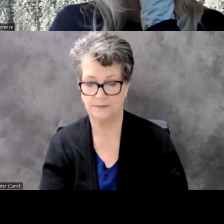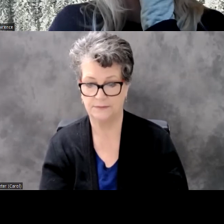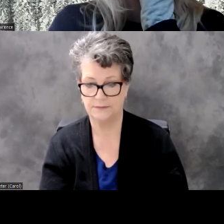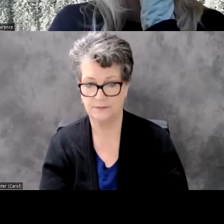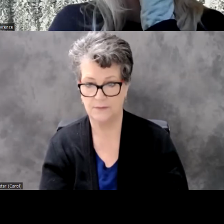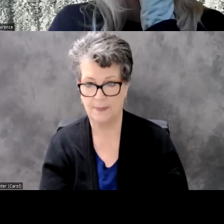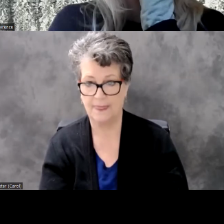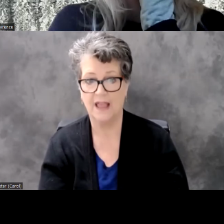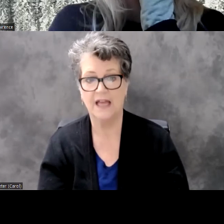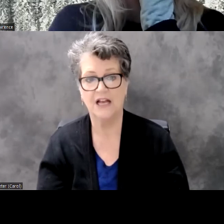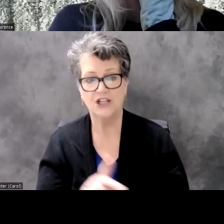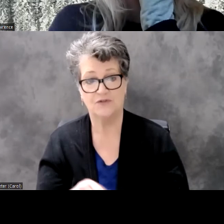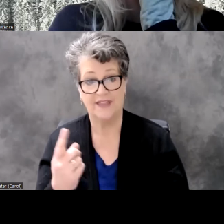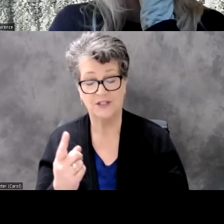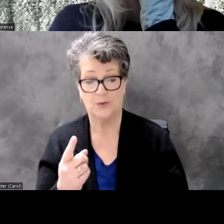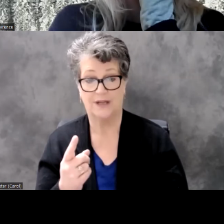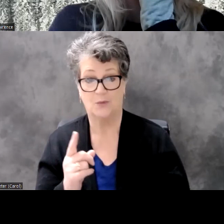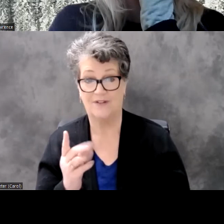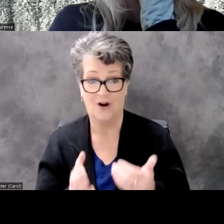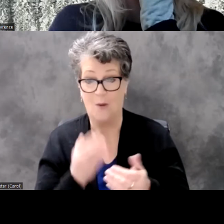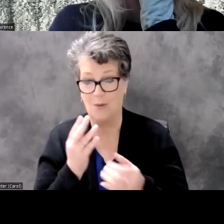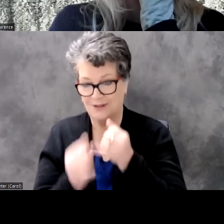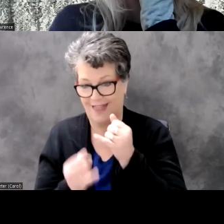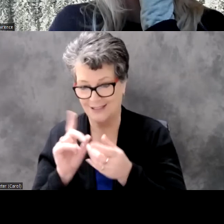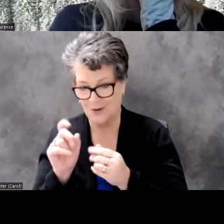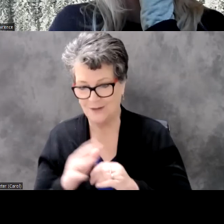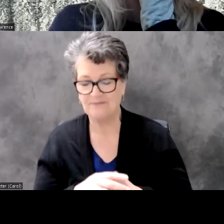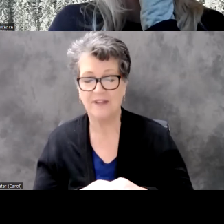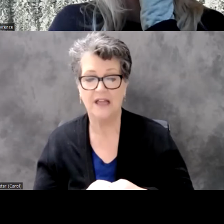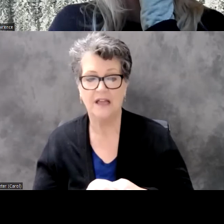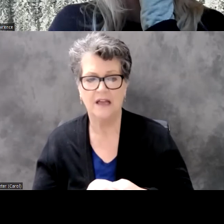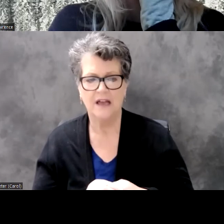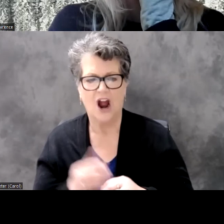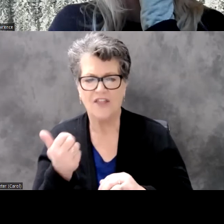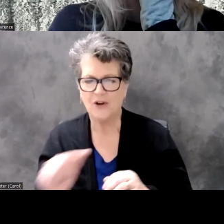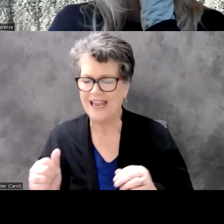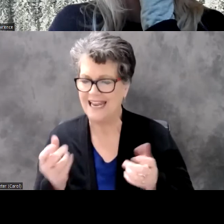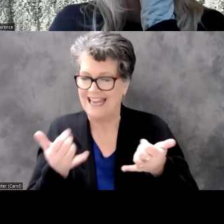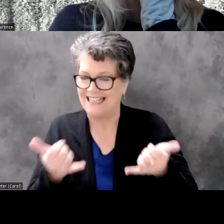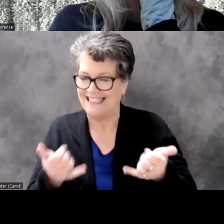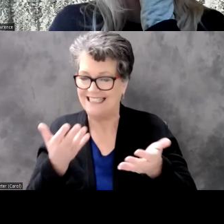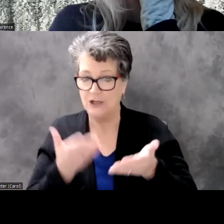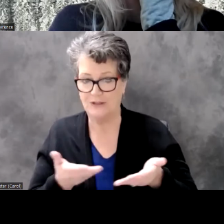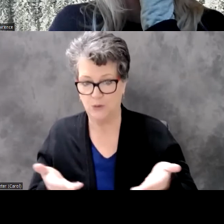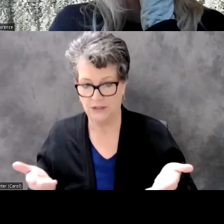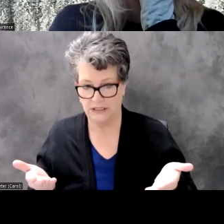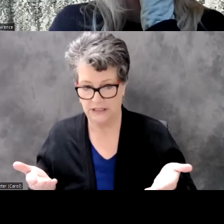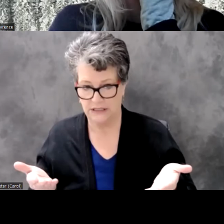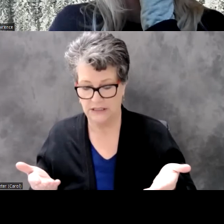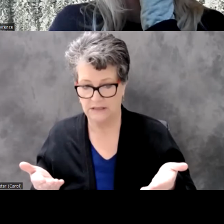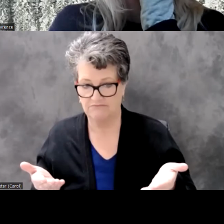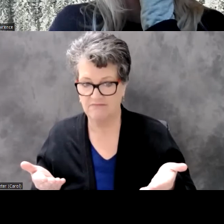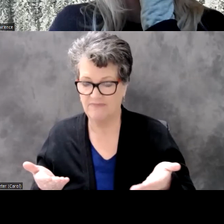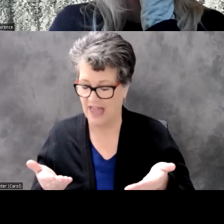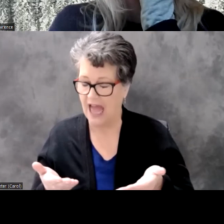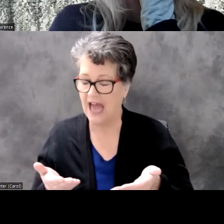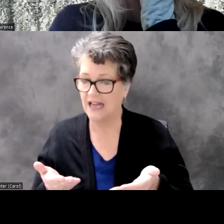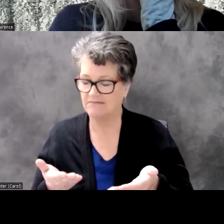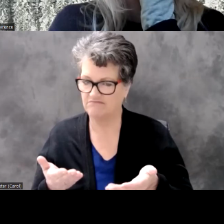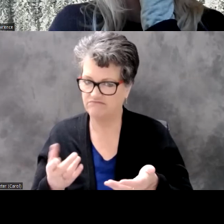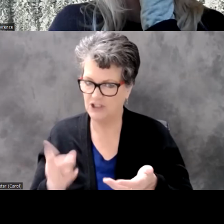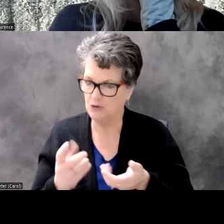So for this, one of our nearly last questions, we wanted to hear, are there any existing resources that selected grantees should